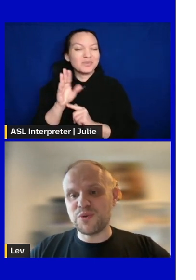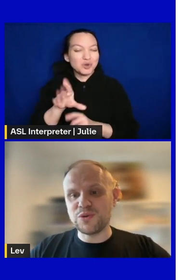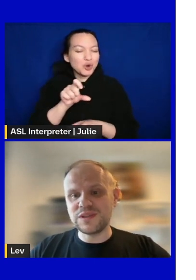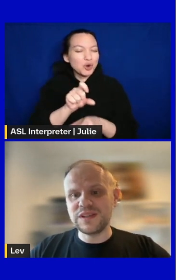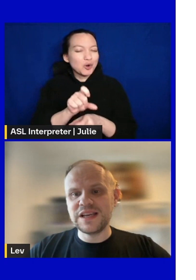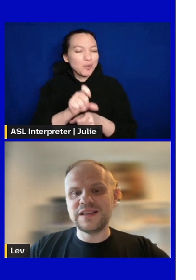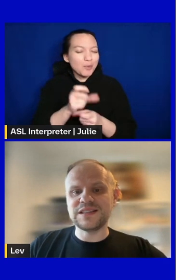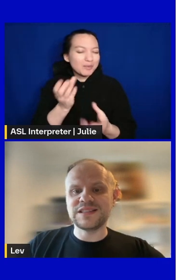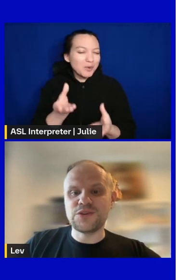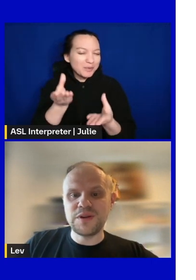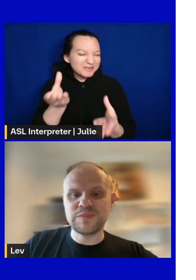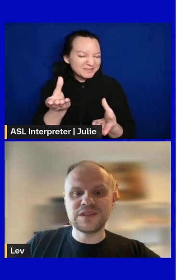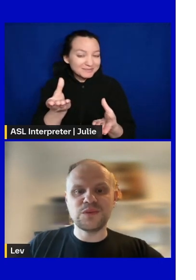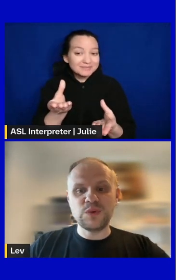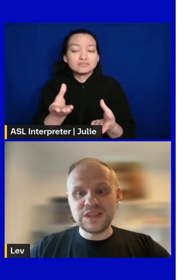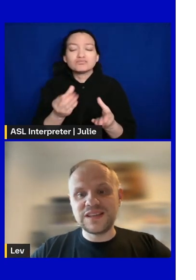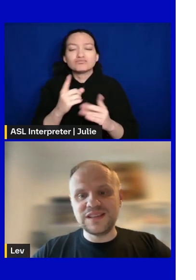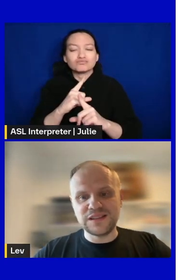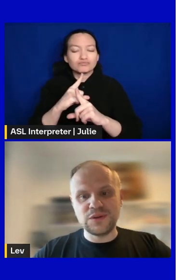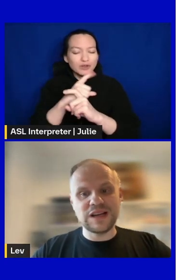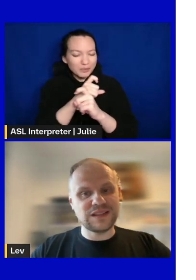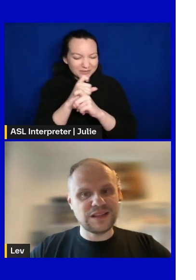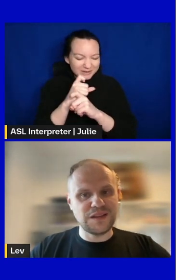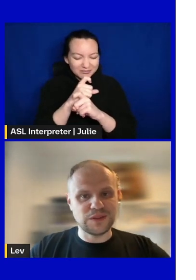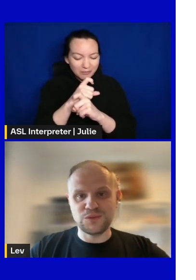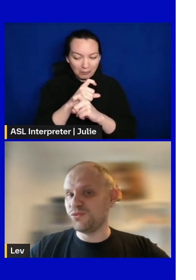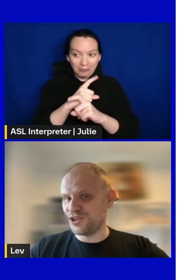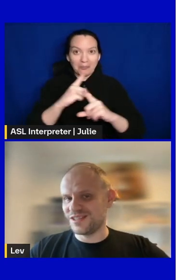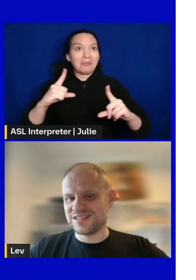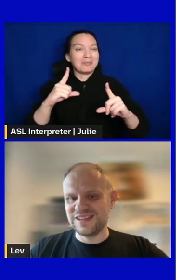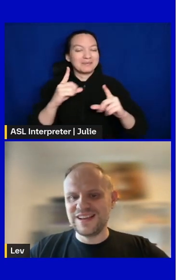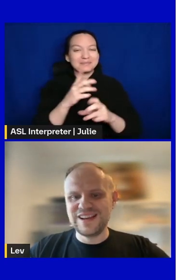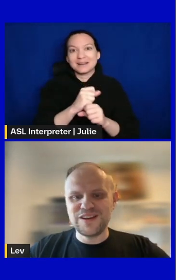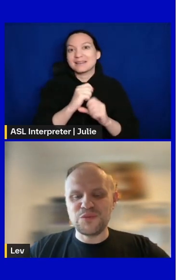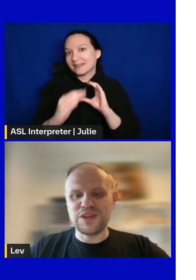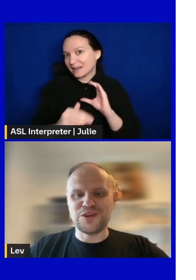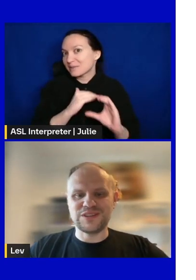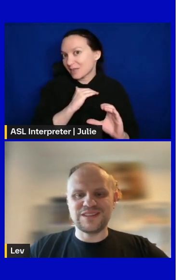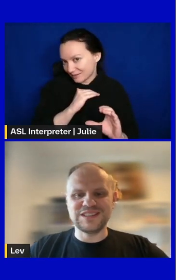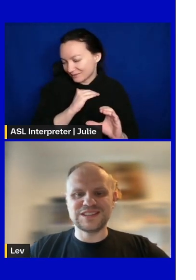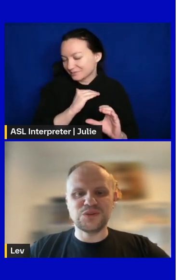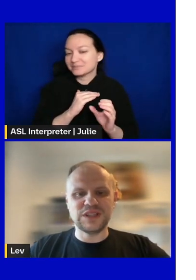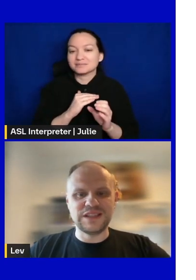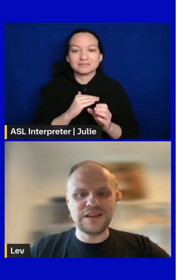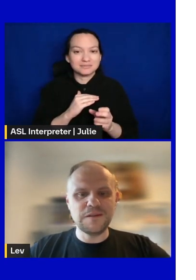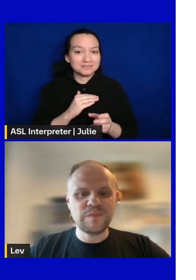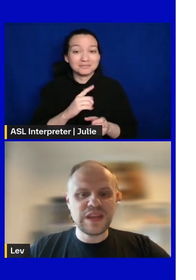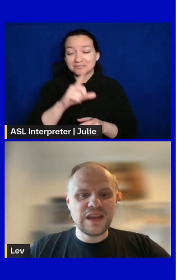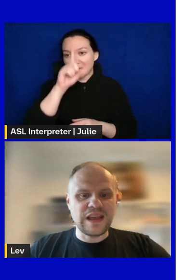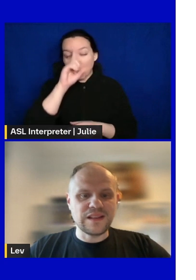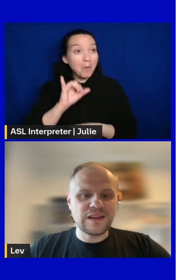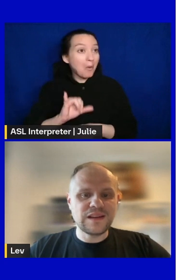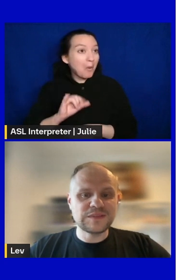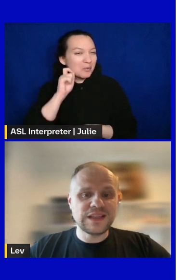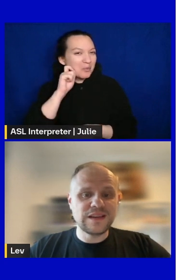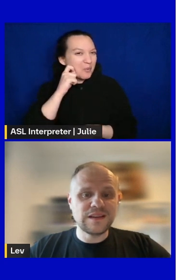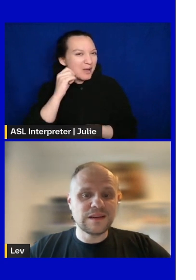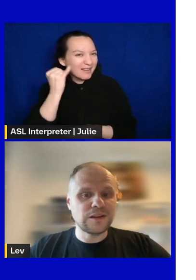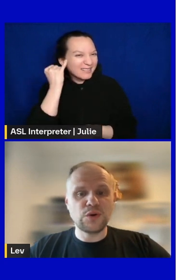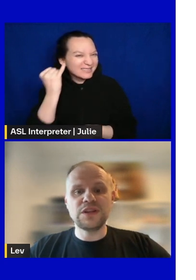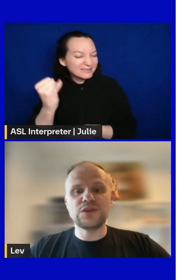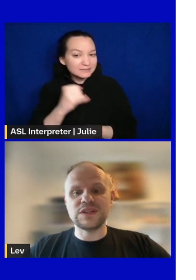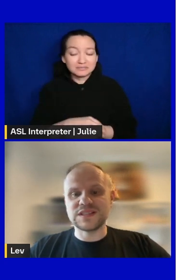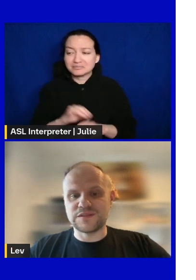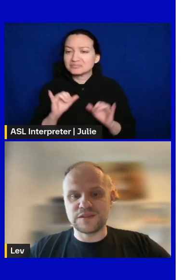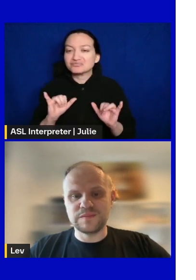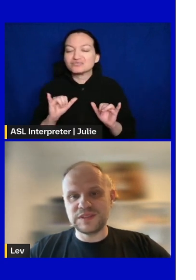employment proposal that is decrypted with the key that you got in an email," which is, we thought this is a cool idea. And then I'm saying,